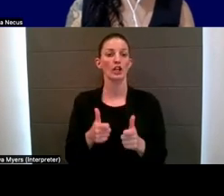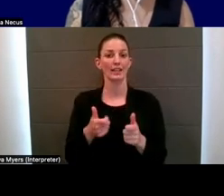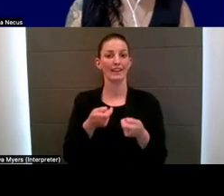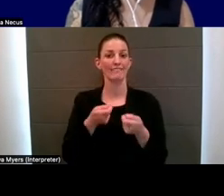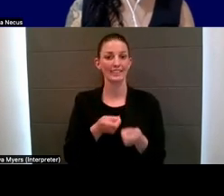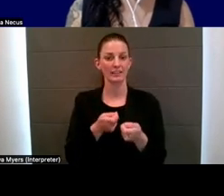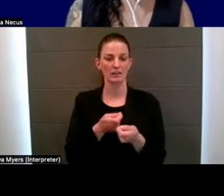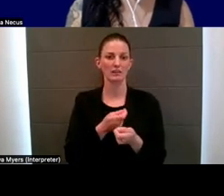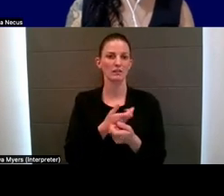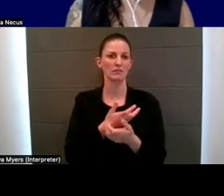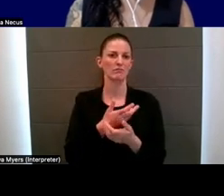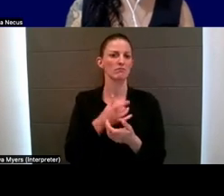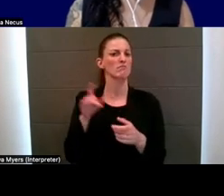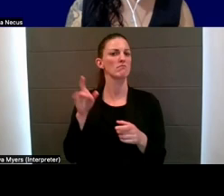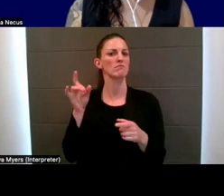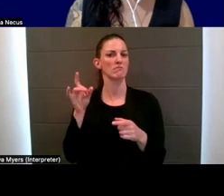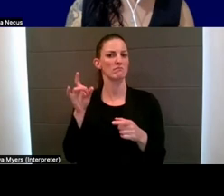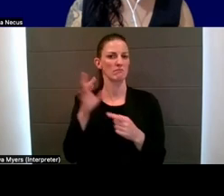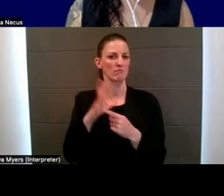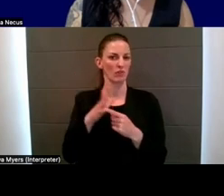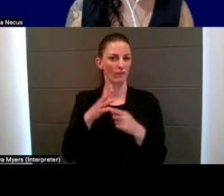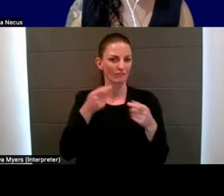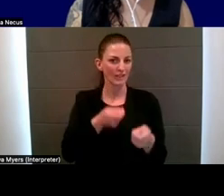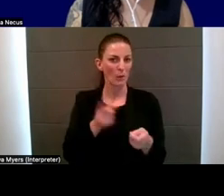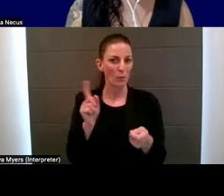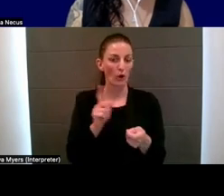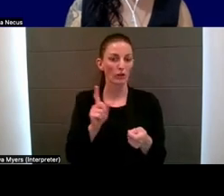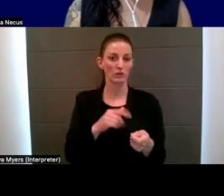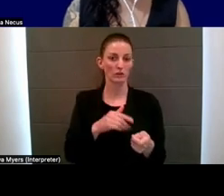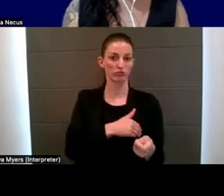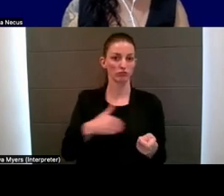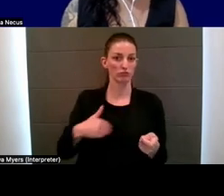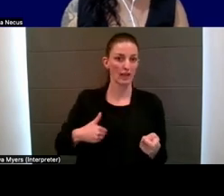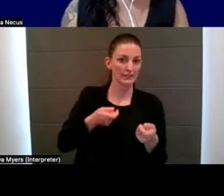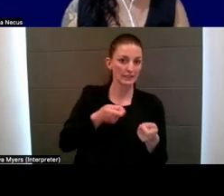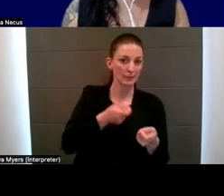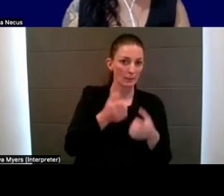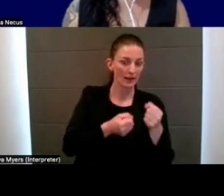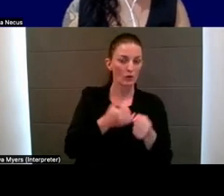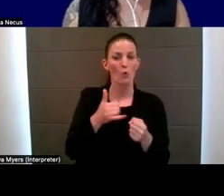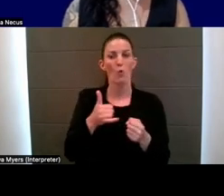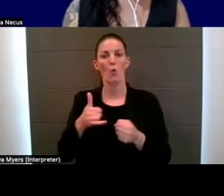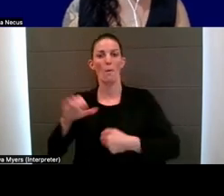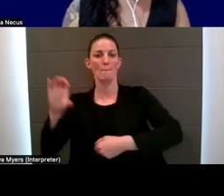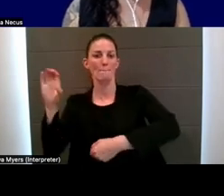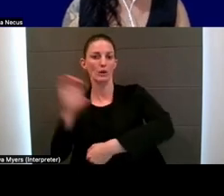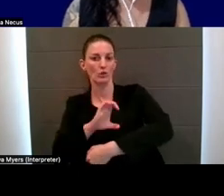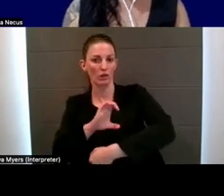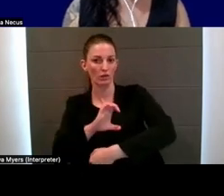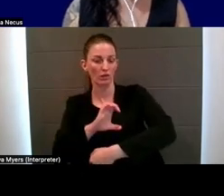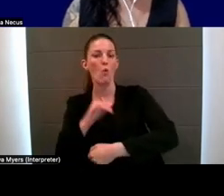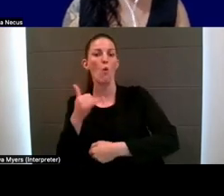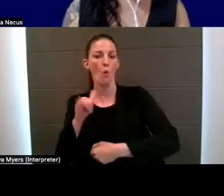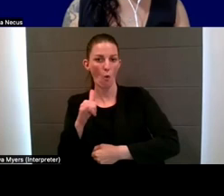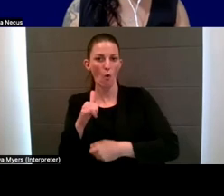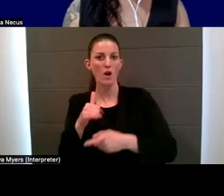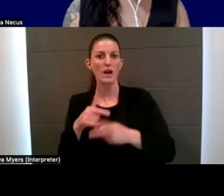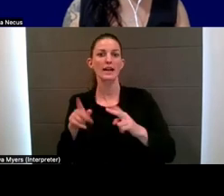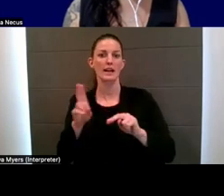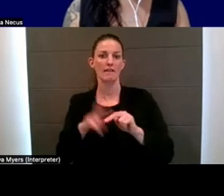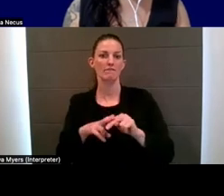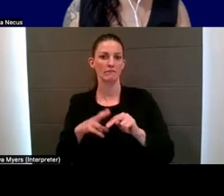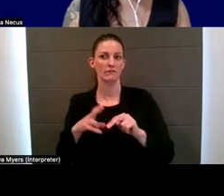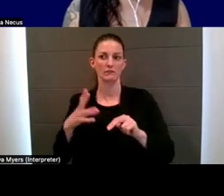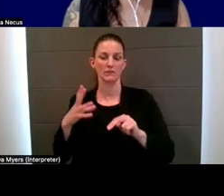as baby's main form of nutrition, be that from a breast, from a bottle, or from babies with complex needs, potentially even a feeding